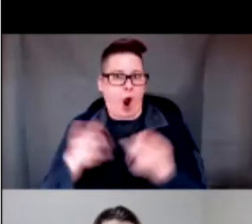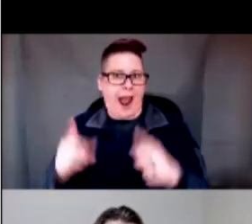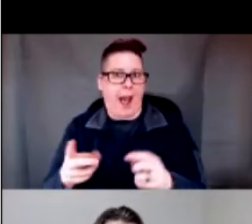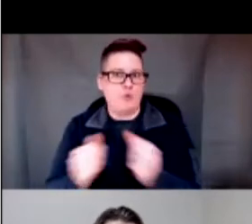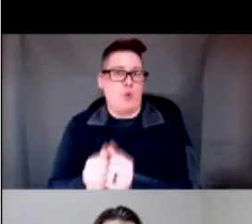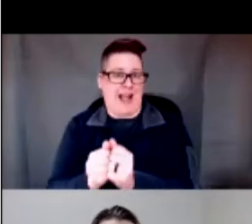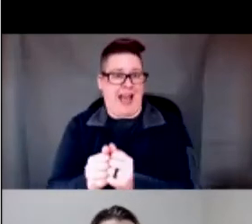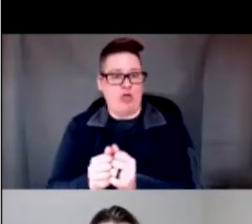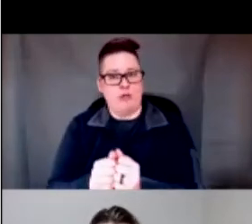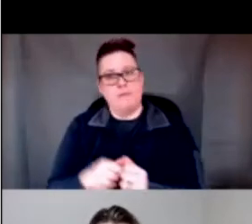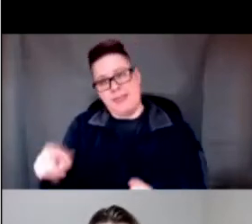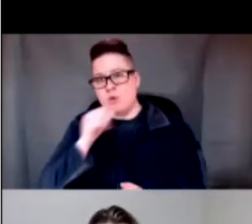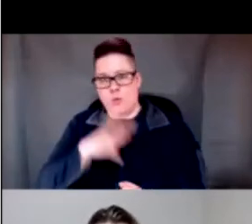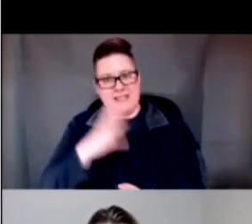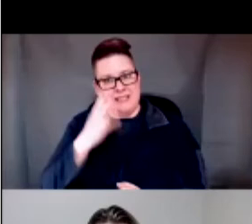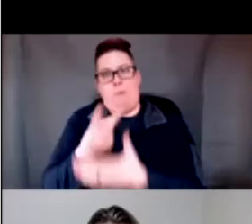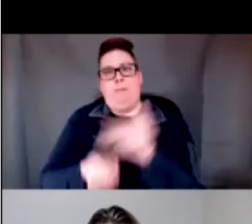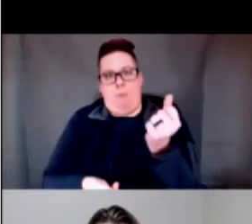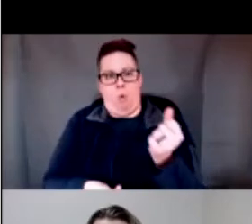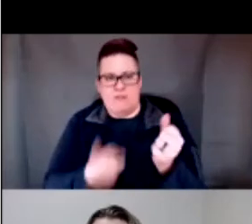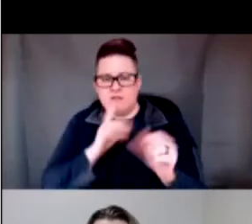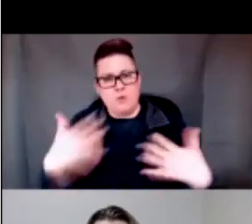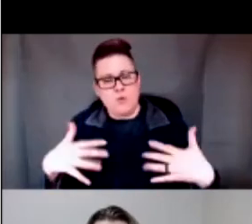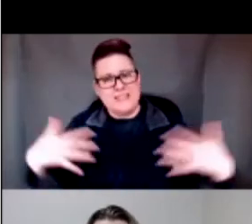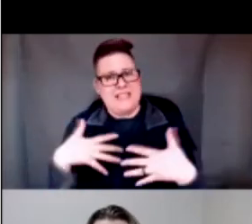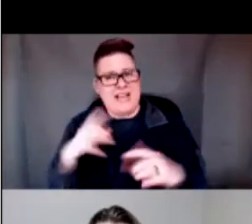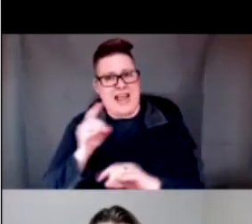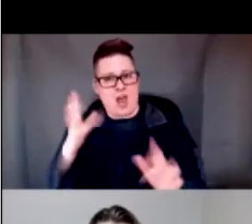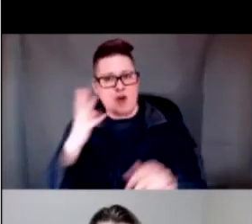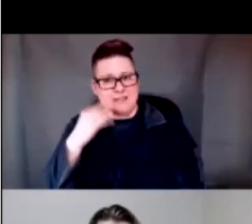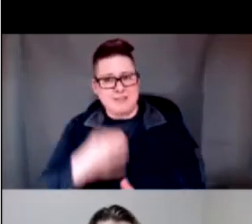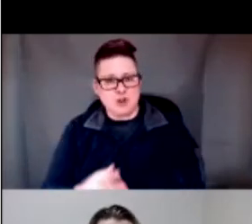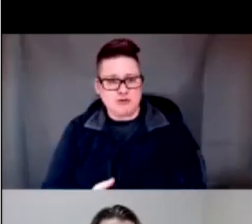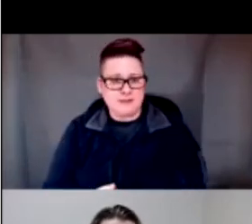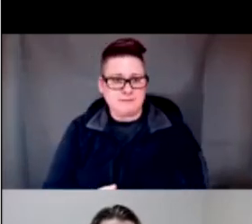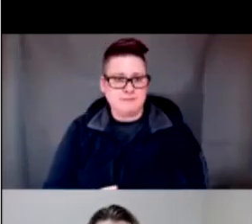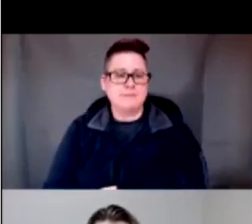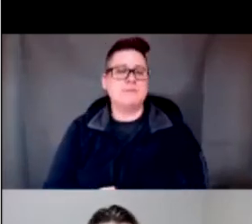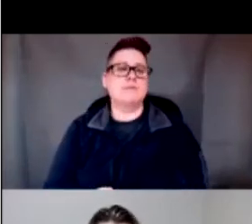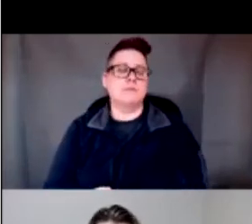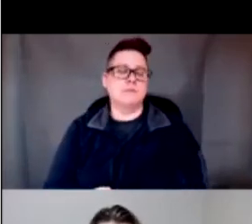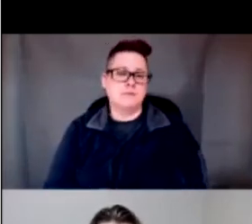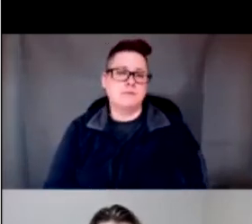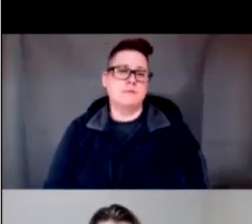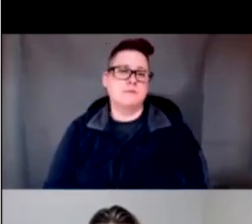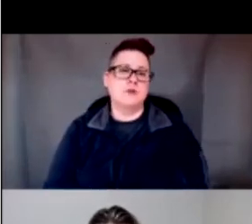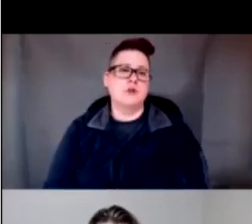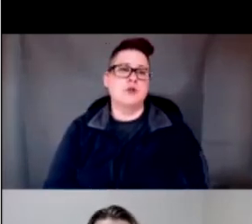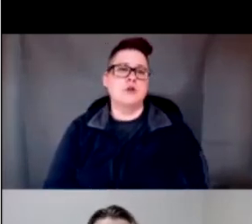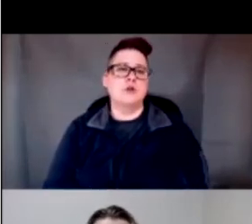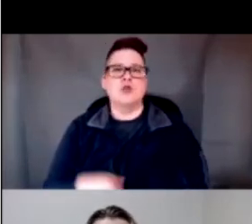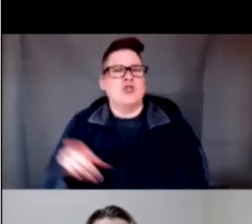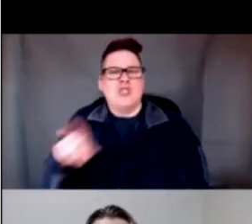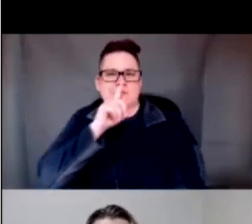together, but it did for this young lady, and it's a very scary experience for her. So she has that, which she didn't formally